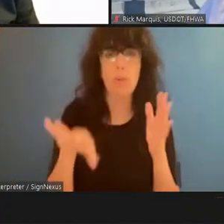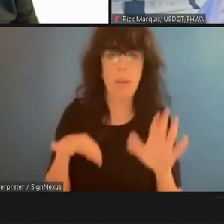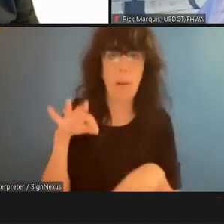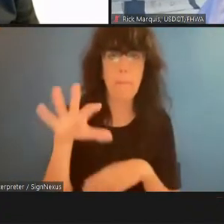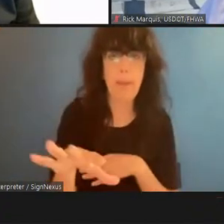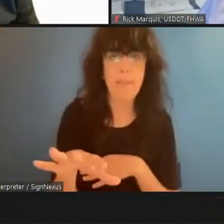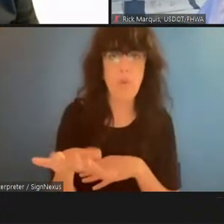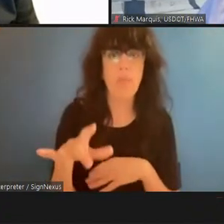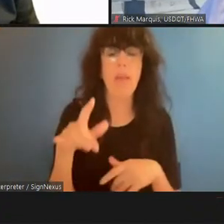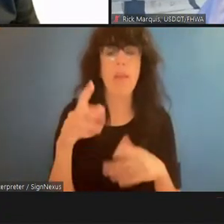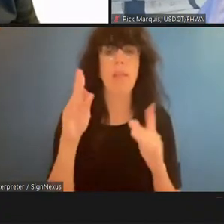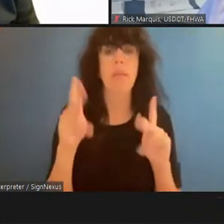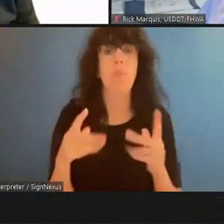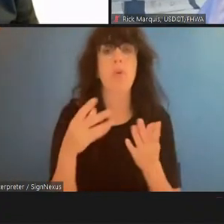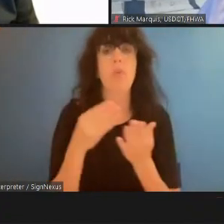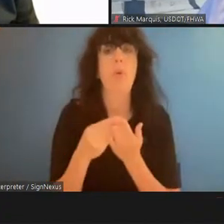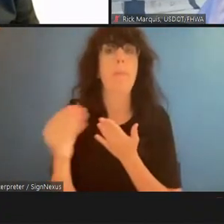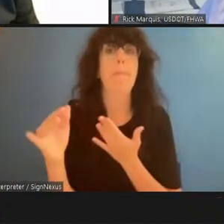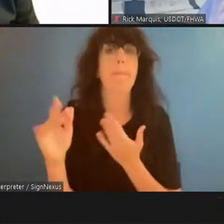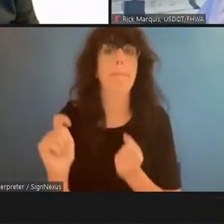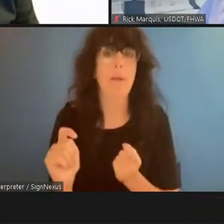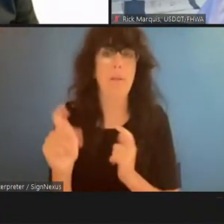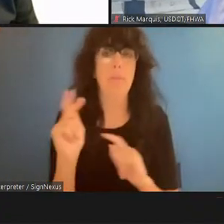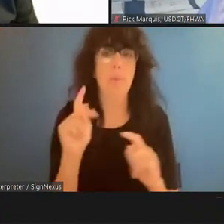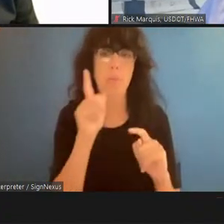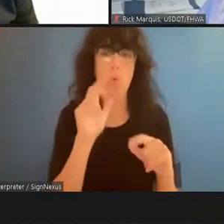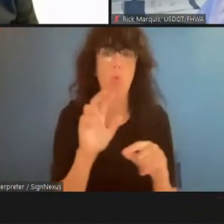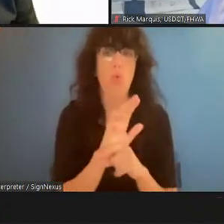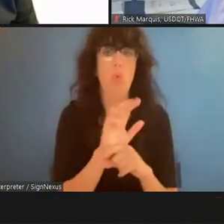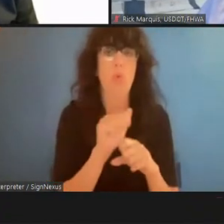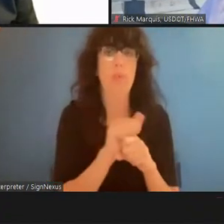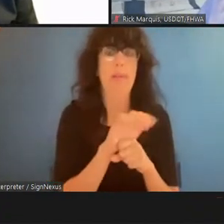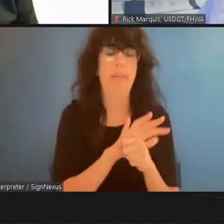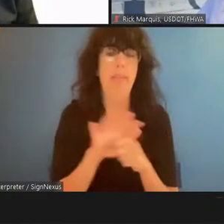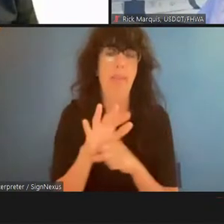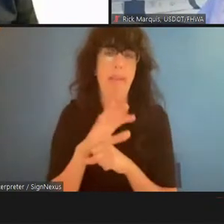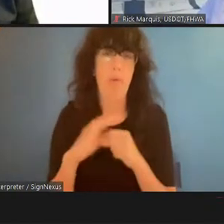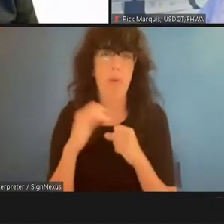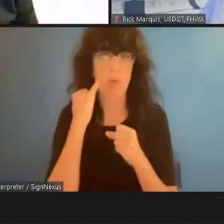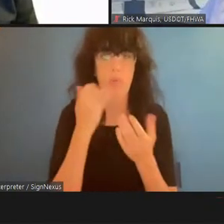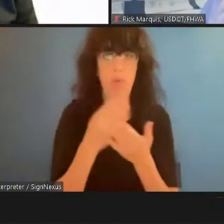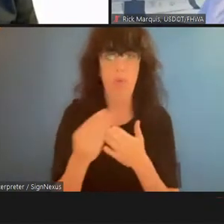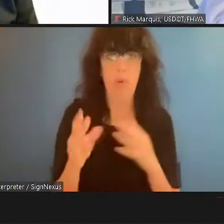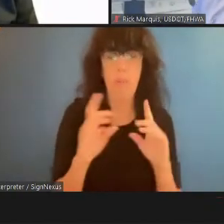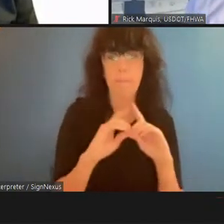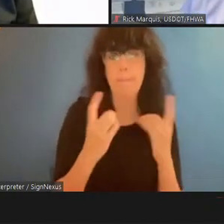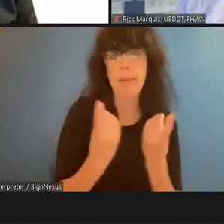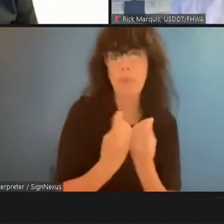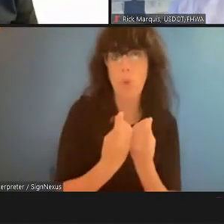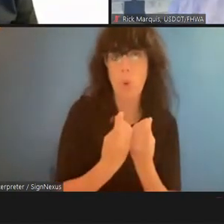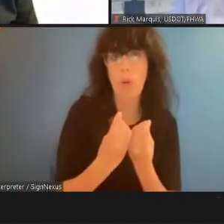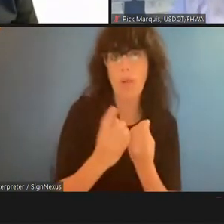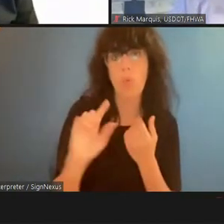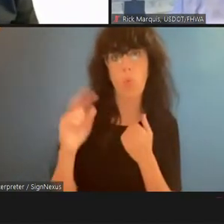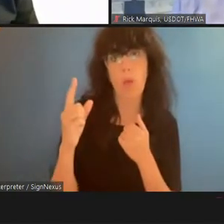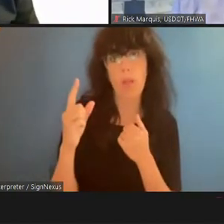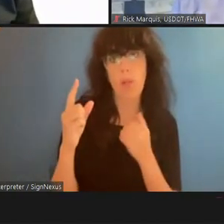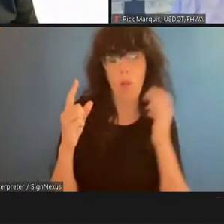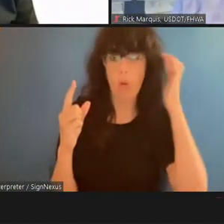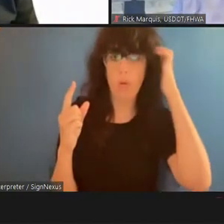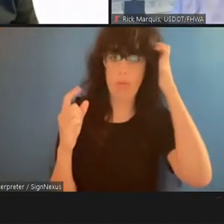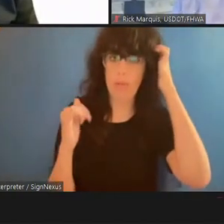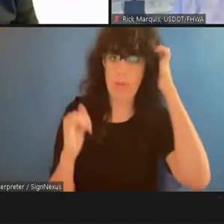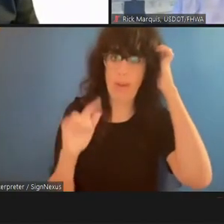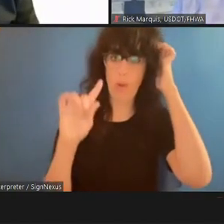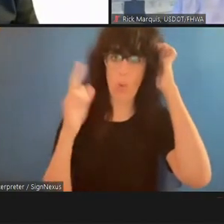consumer the people that use it in the area so if you're going to go and buy a donut your donut that's one dollars now but might be a dollar